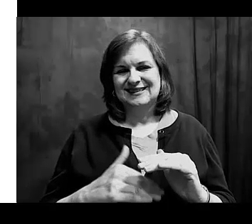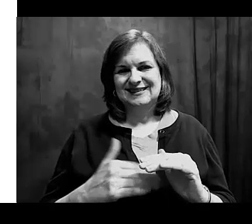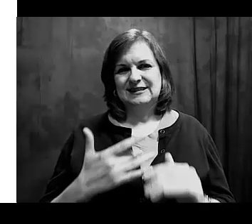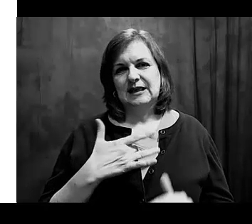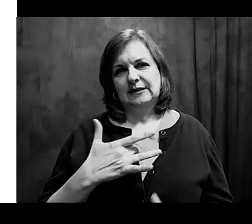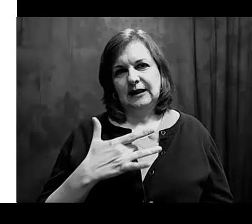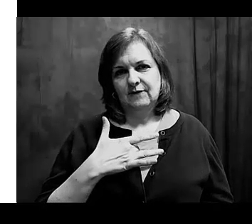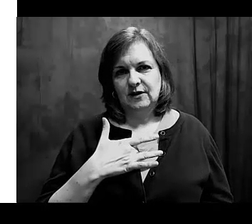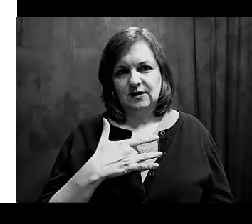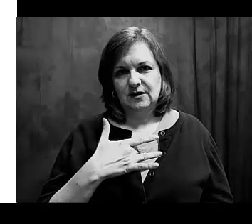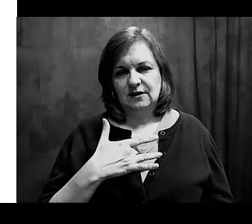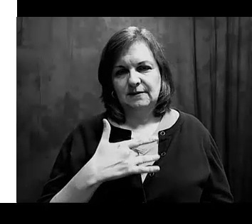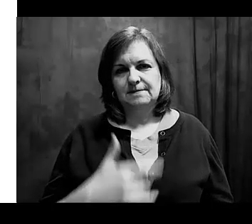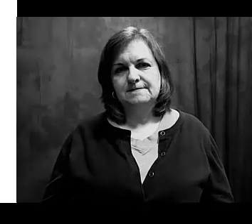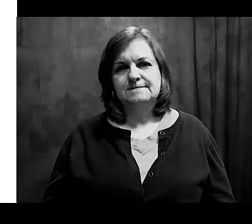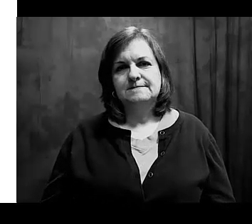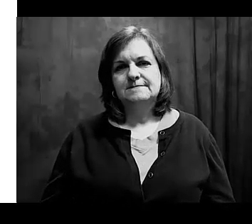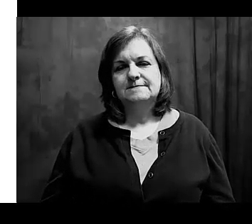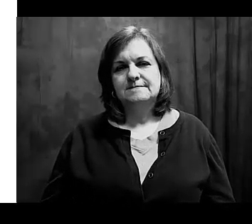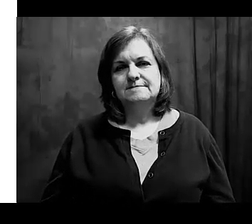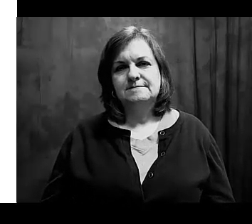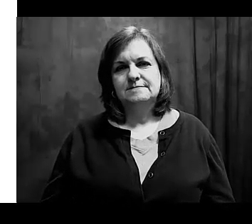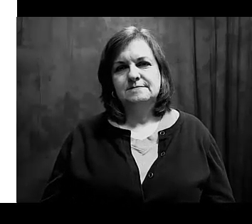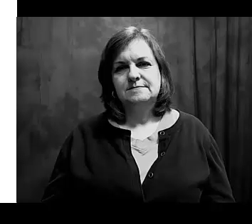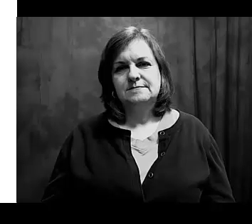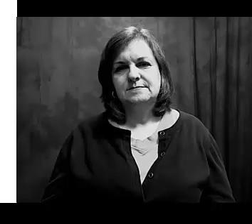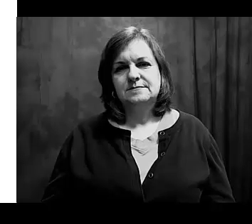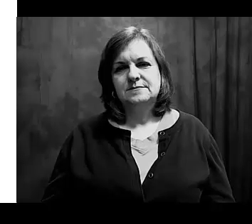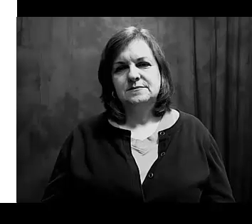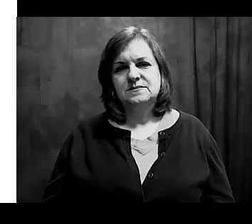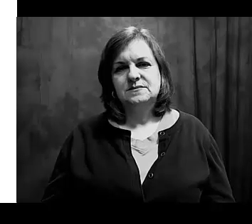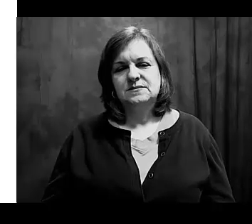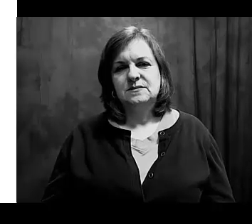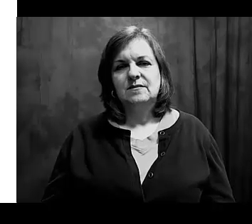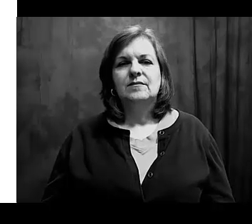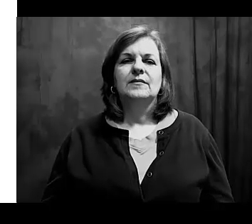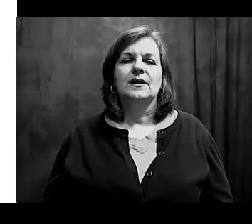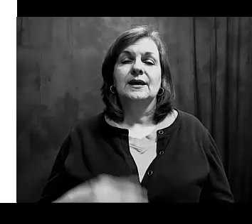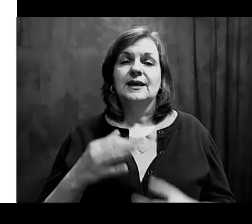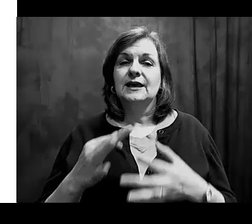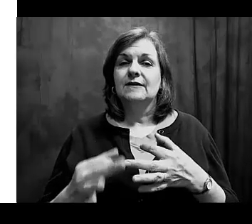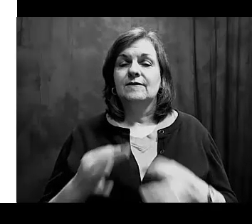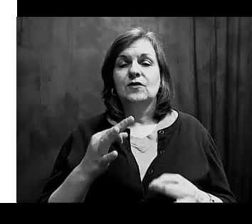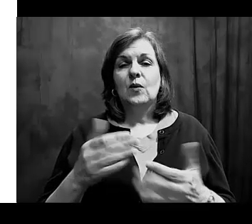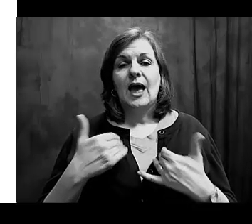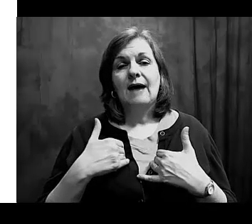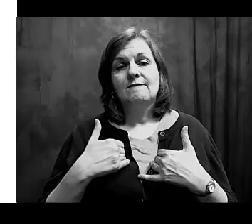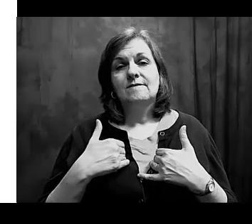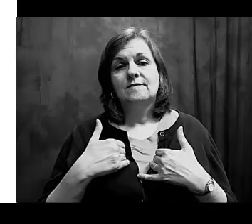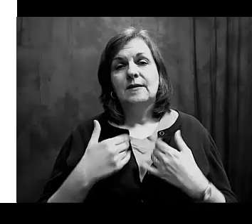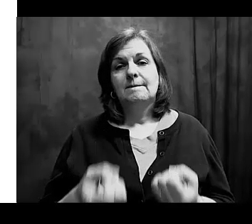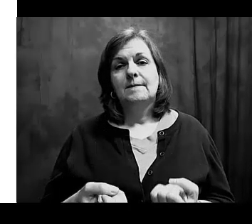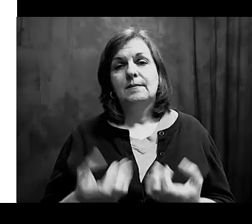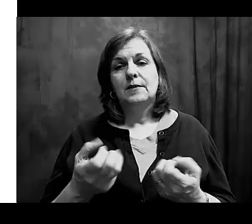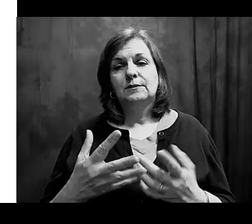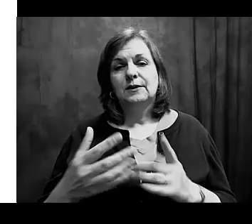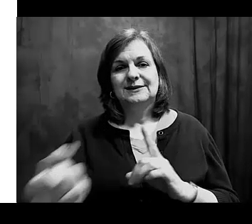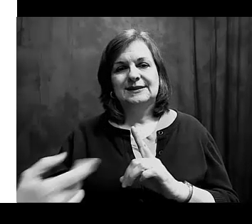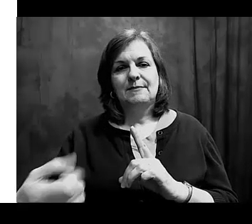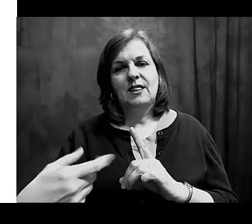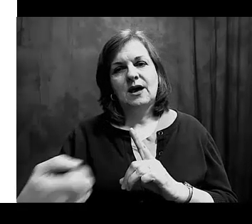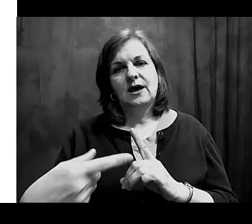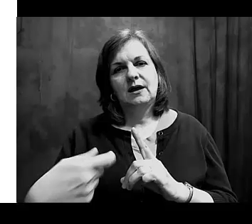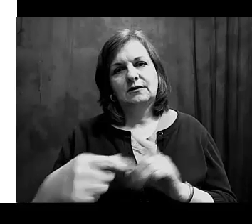put your clothing on in the morning, and by the end of the day, or hopefully much before that, shortly after you put on your